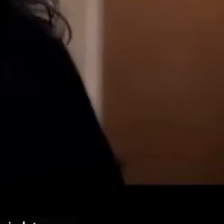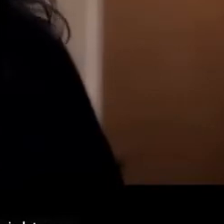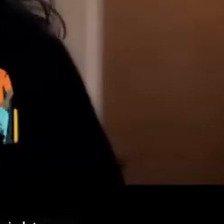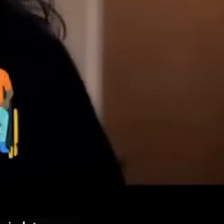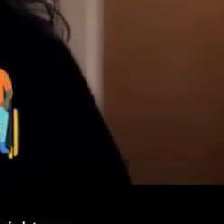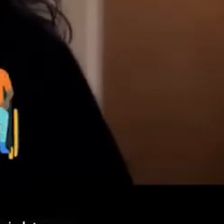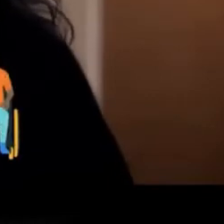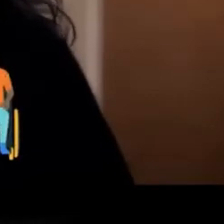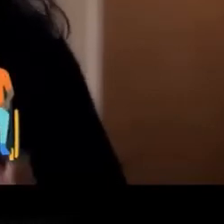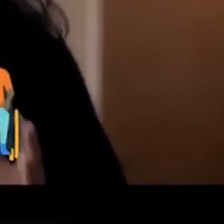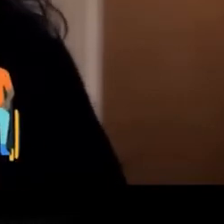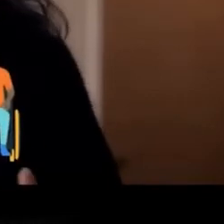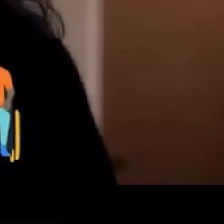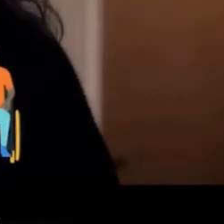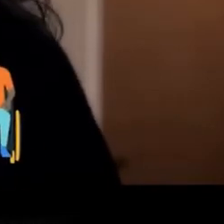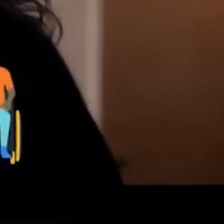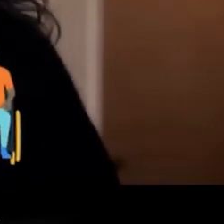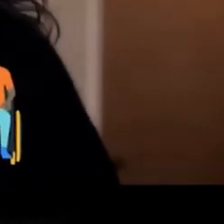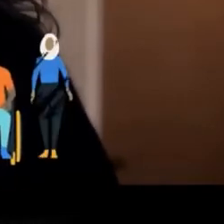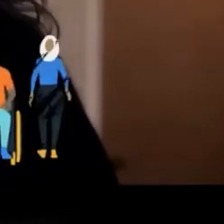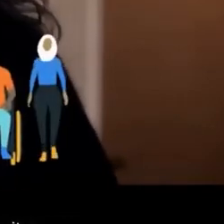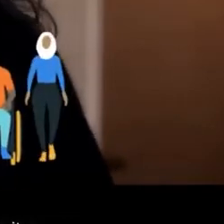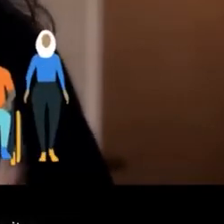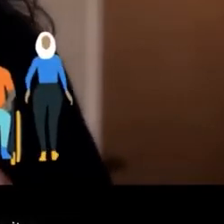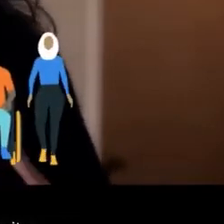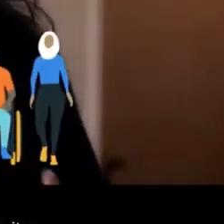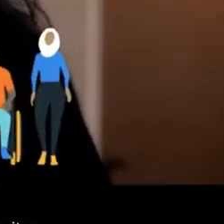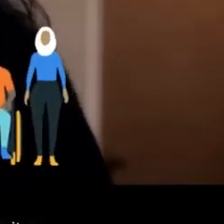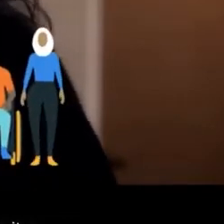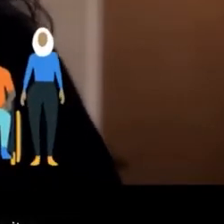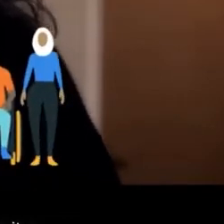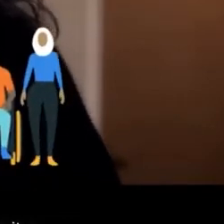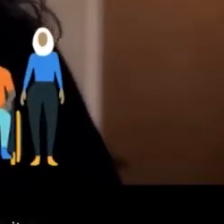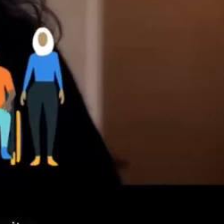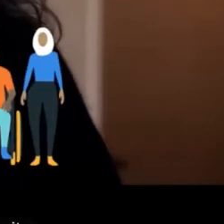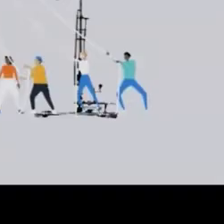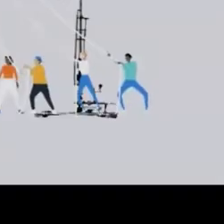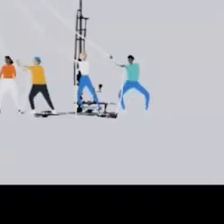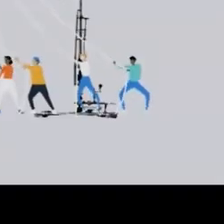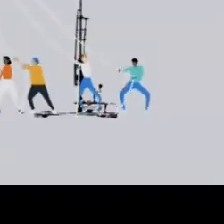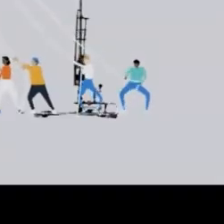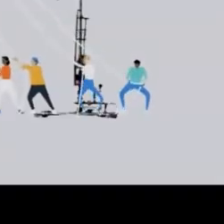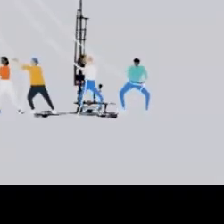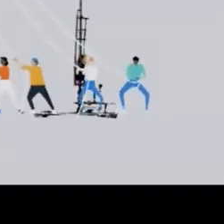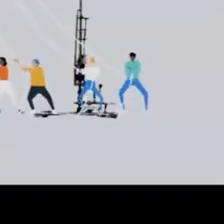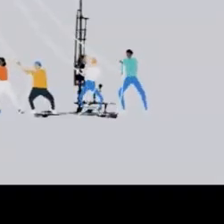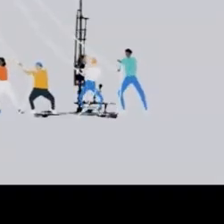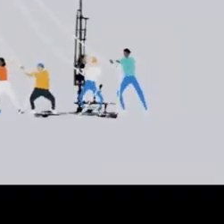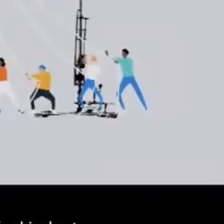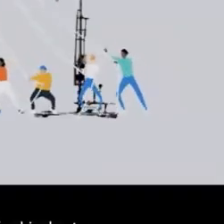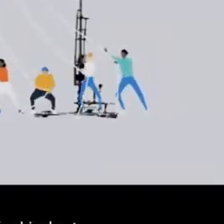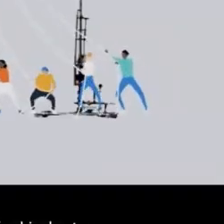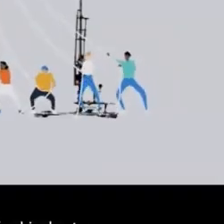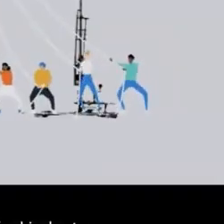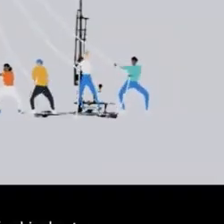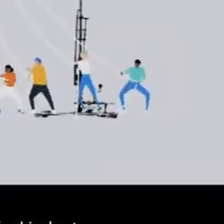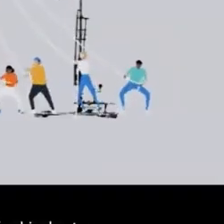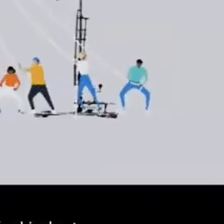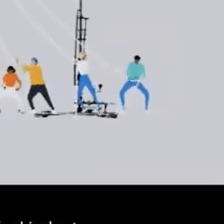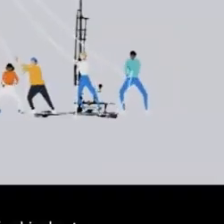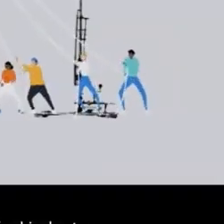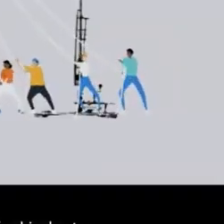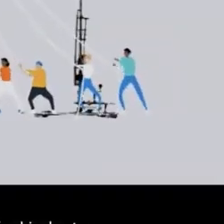action right now, where you have the most power, your very own community. We, the people, have to take